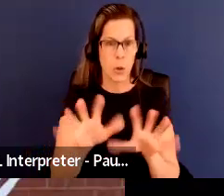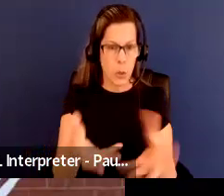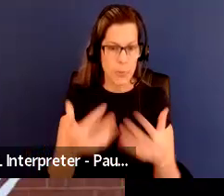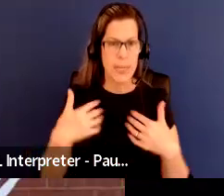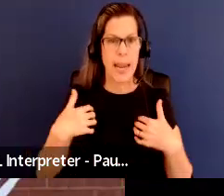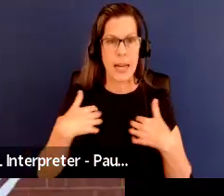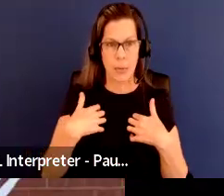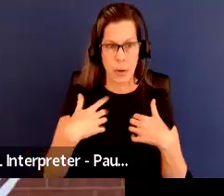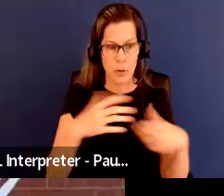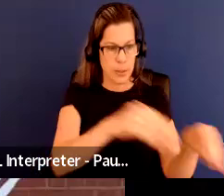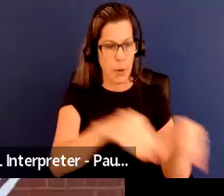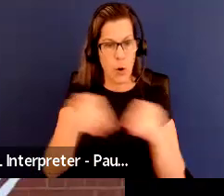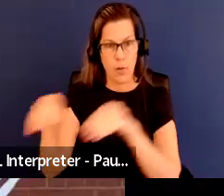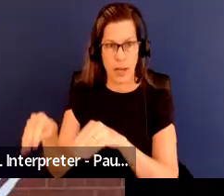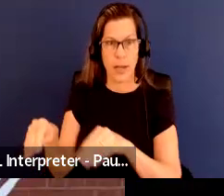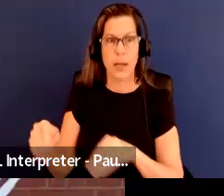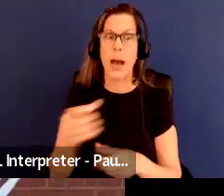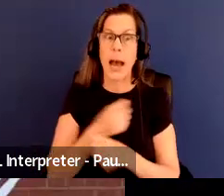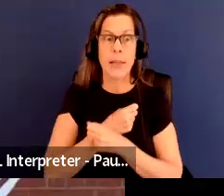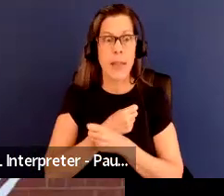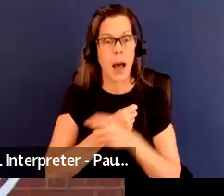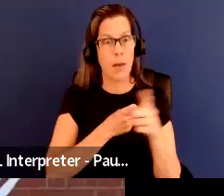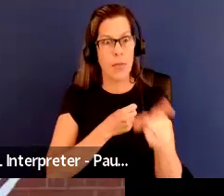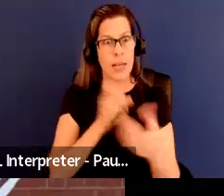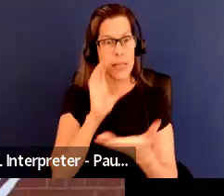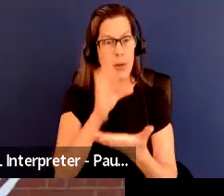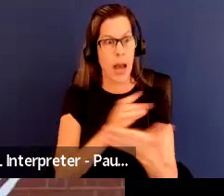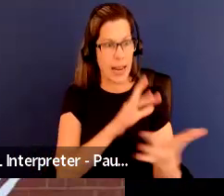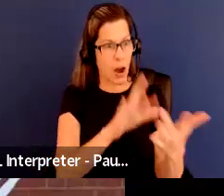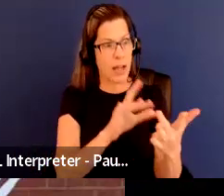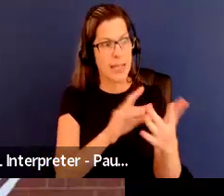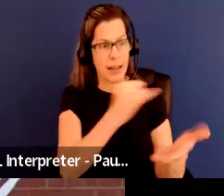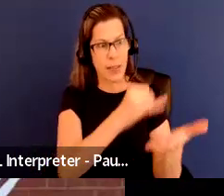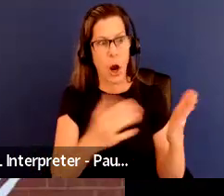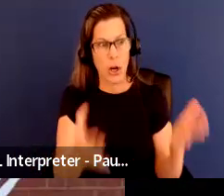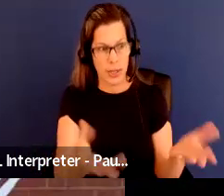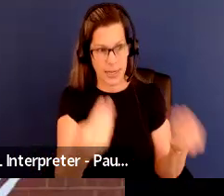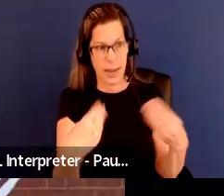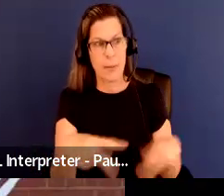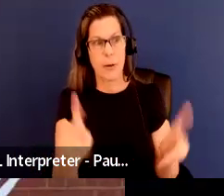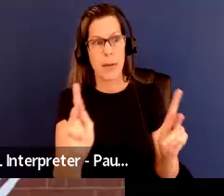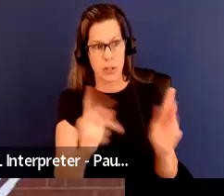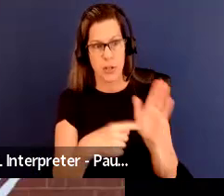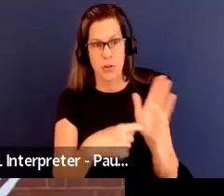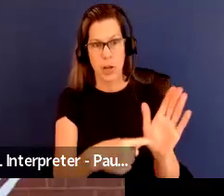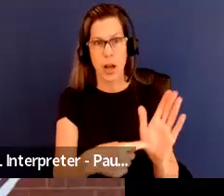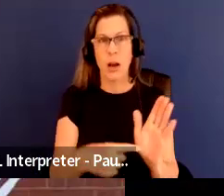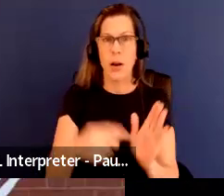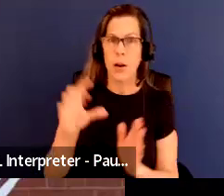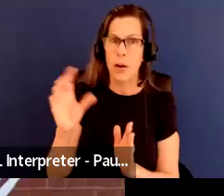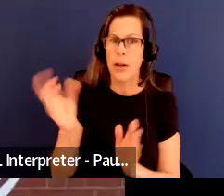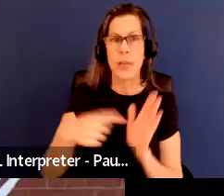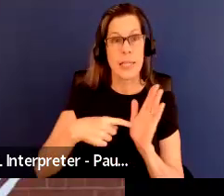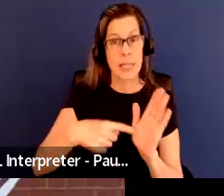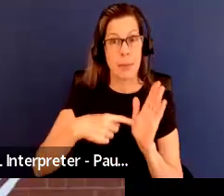this mural. I reached out to the muralist and she gave me permission to use it. And just the symbolism of the